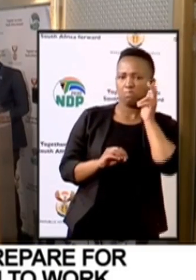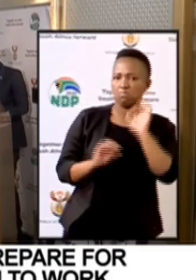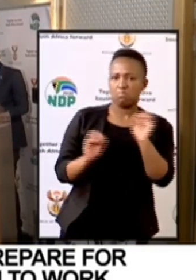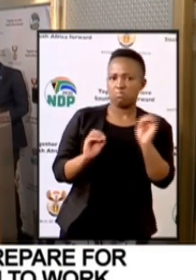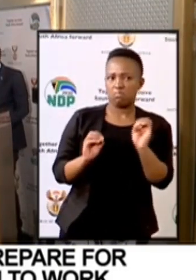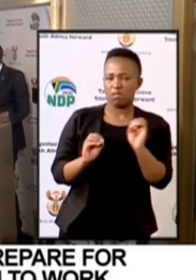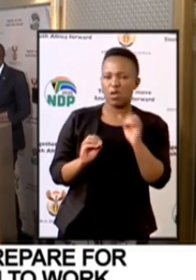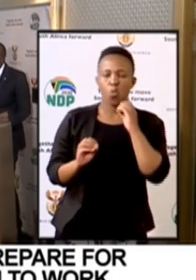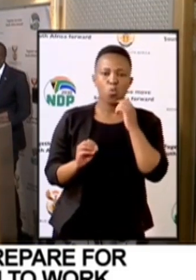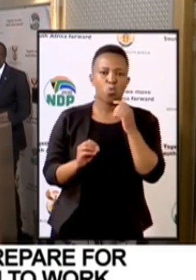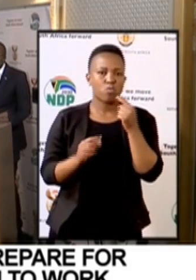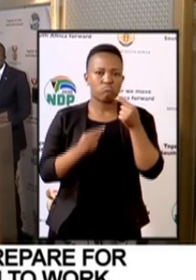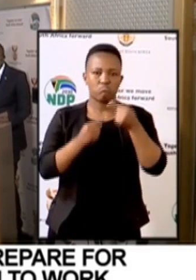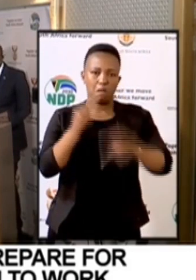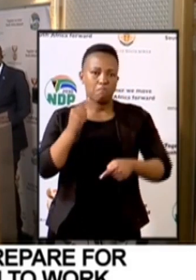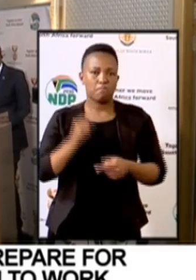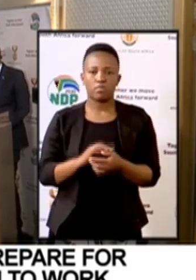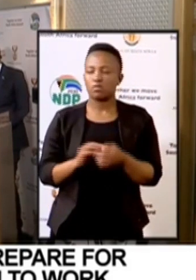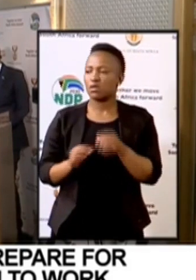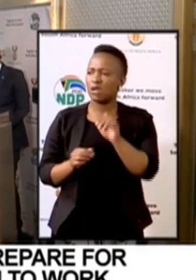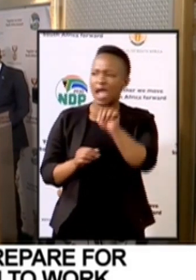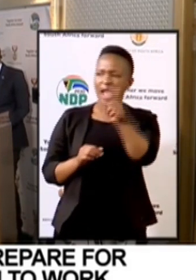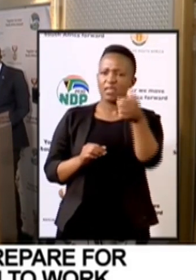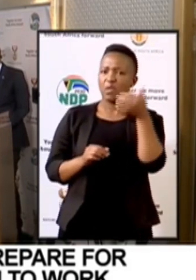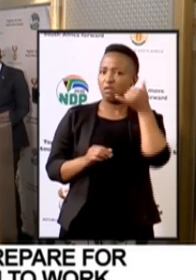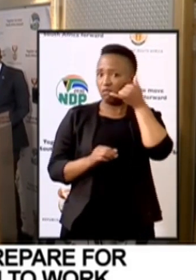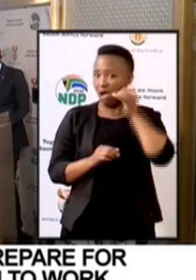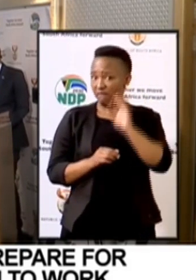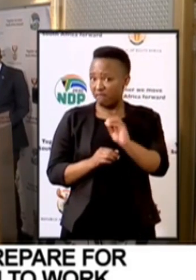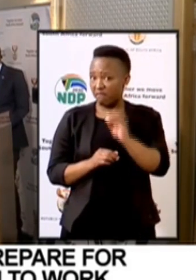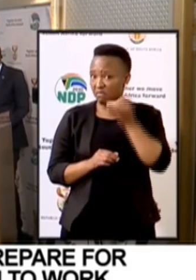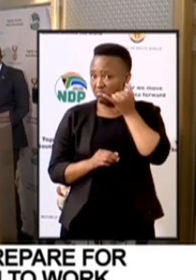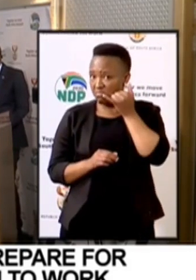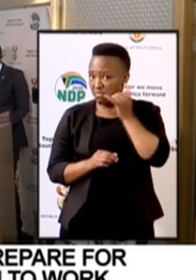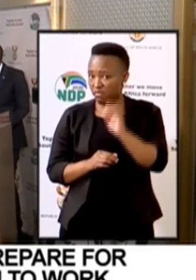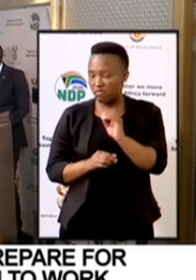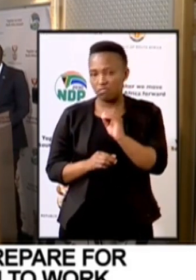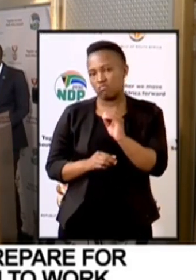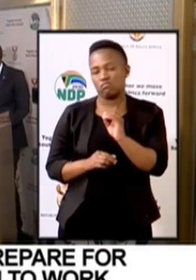Oh, she's gone. Okay, can you take another one?